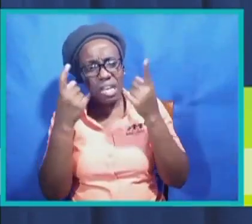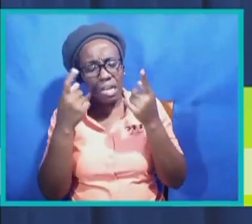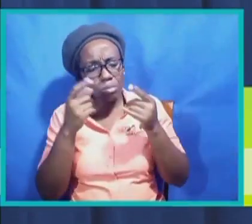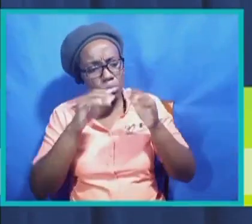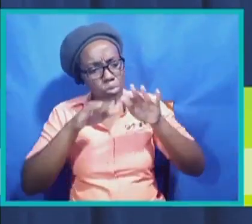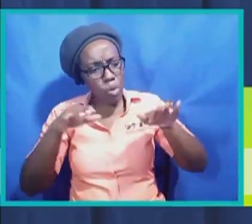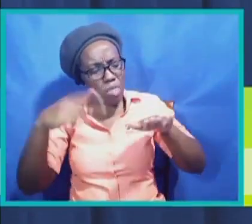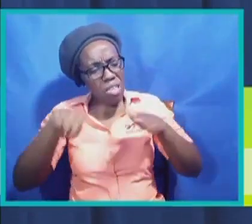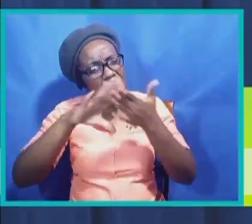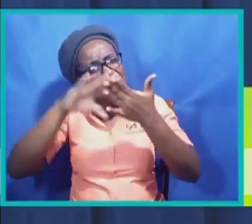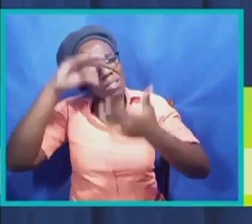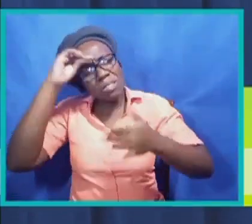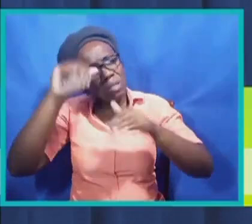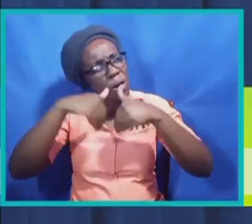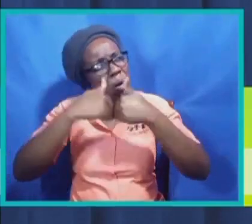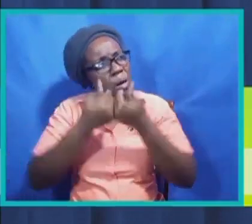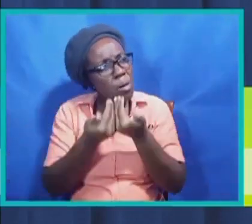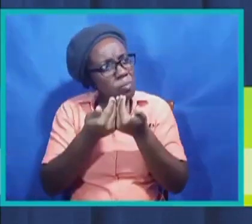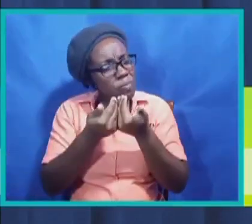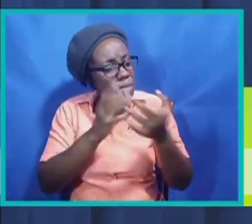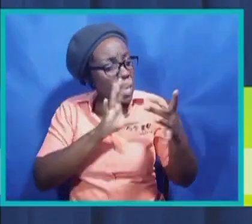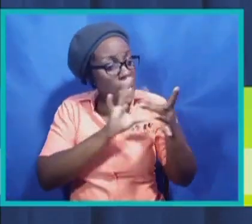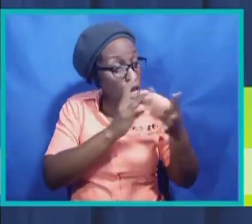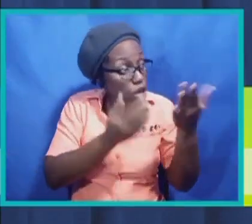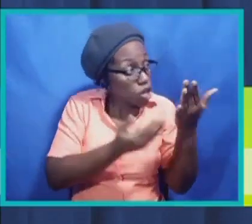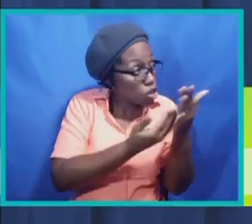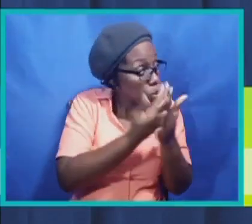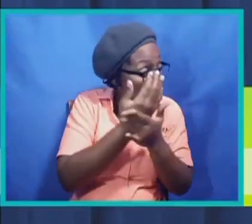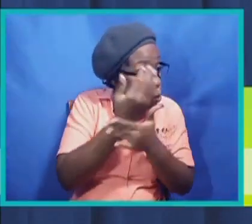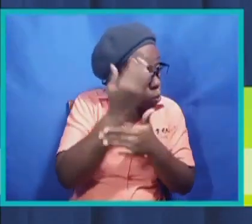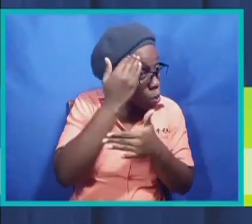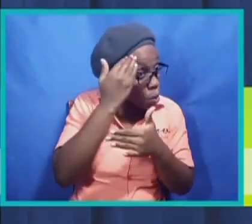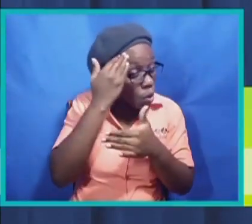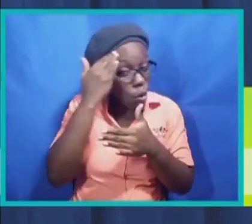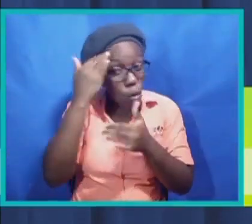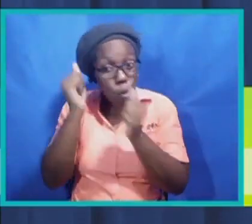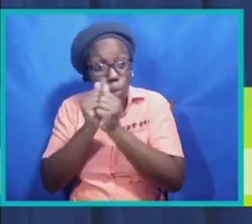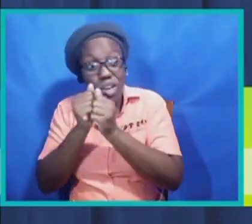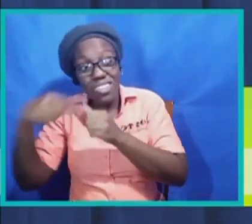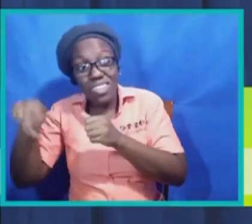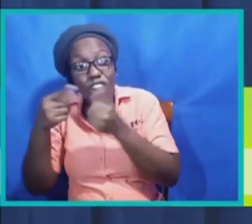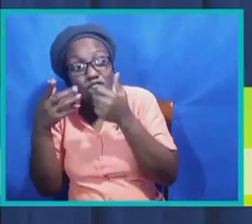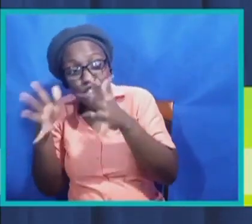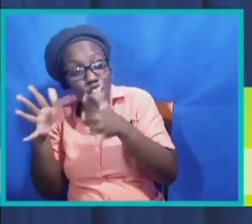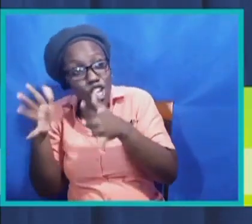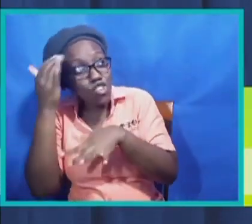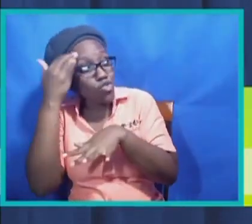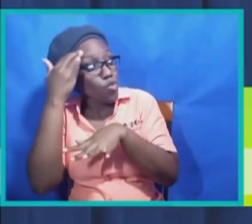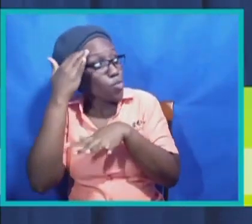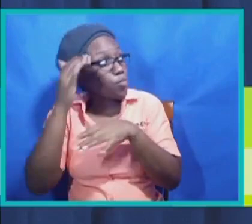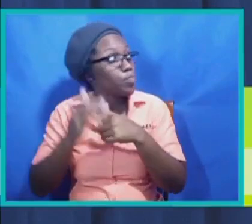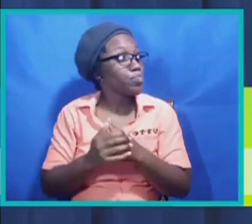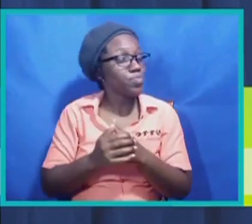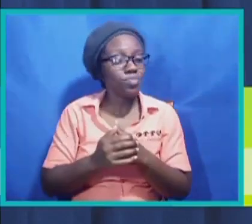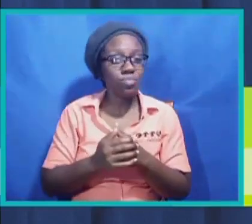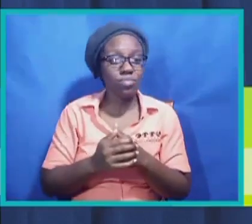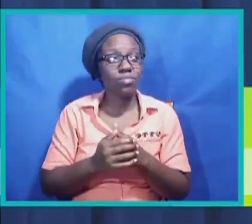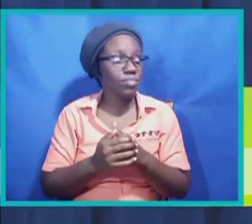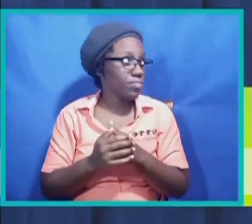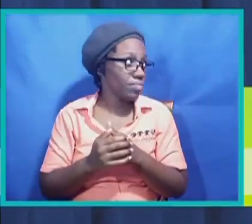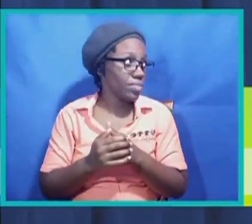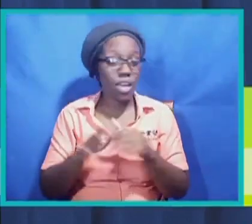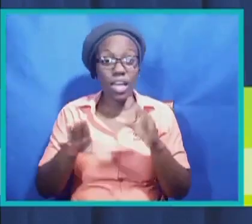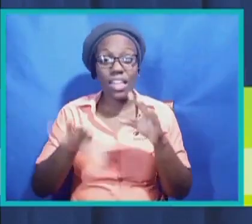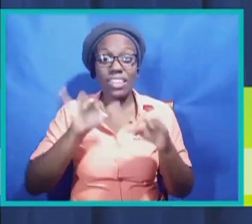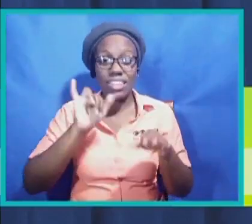linking new knowledge with those that they already know through innovative and active engagement.